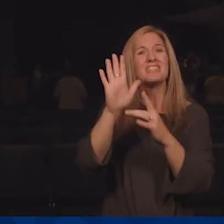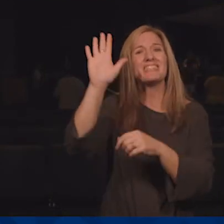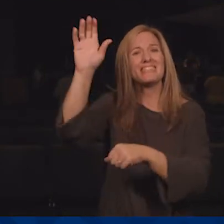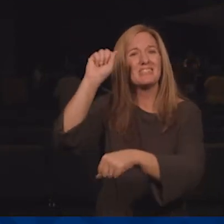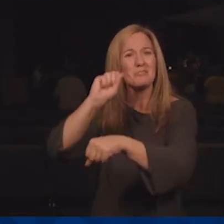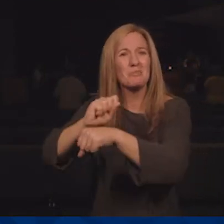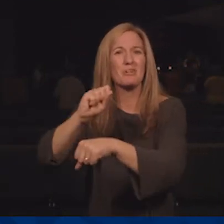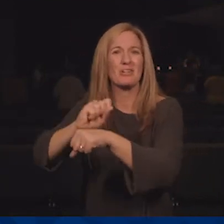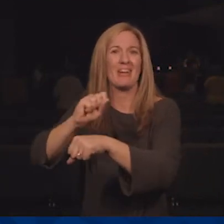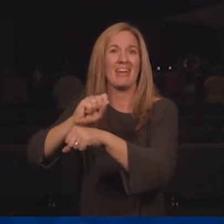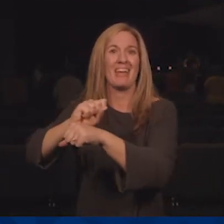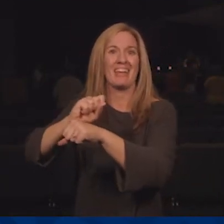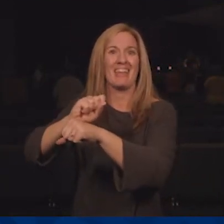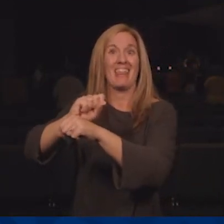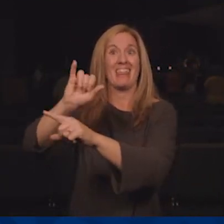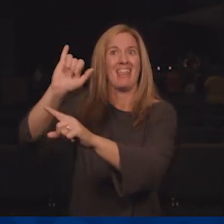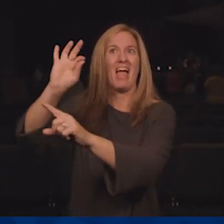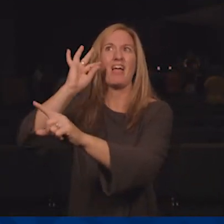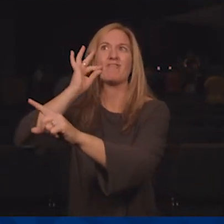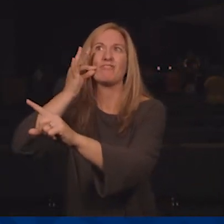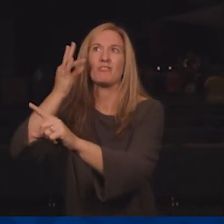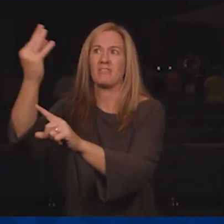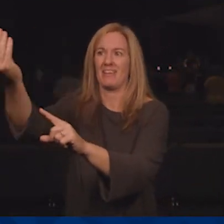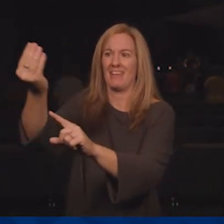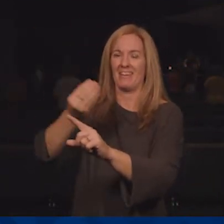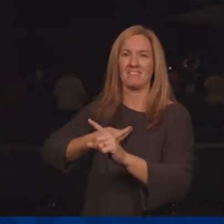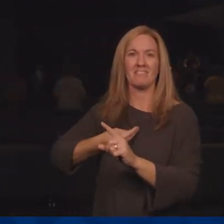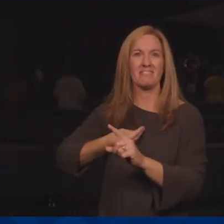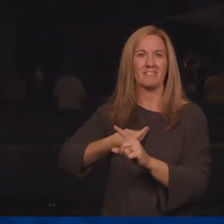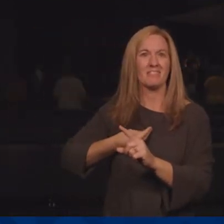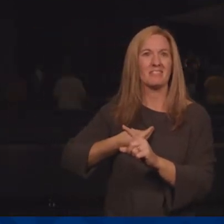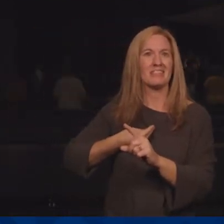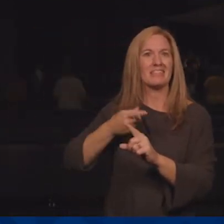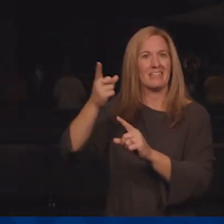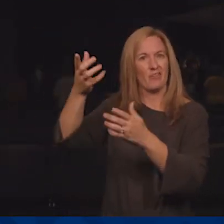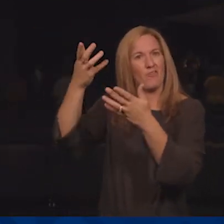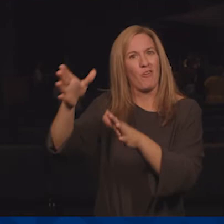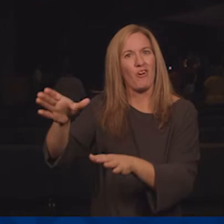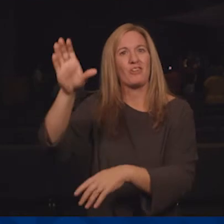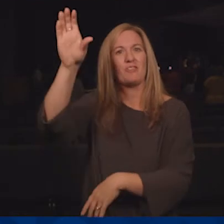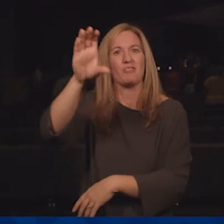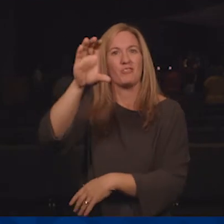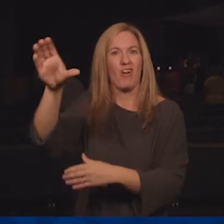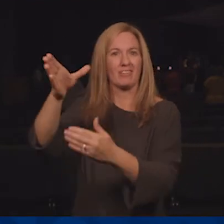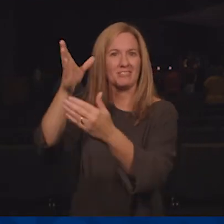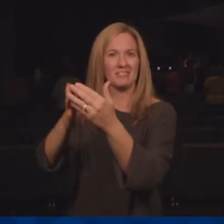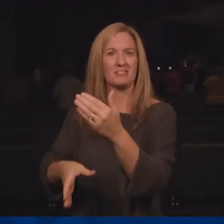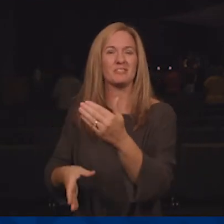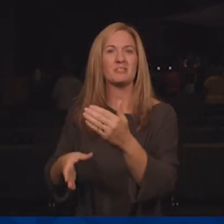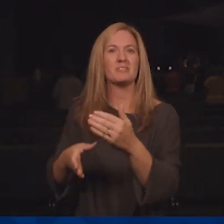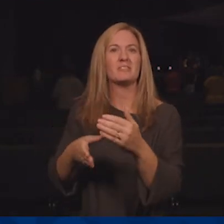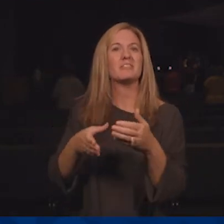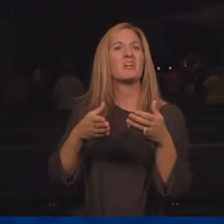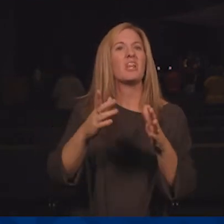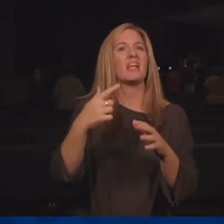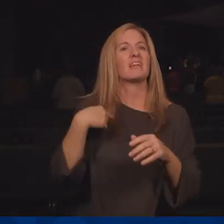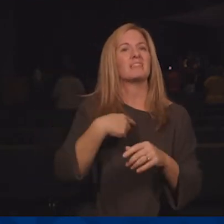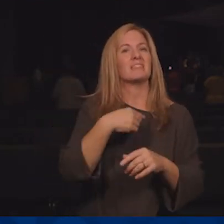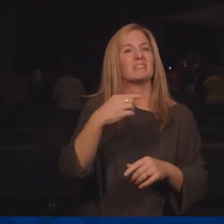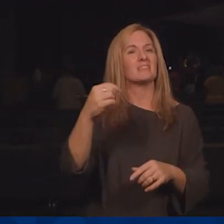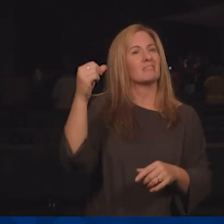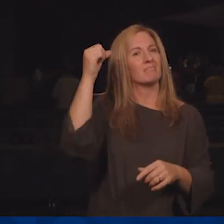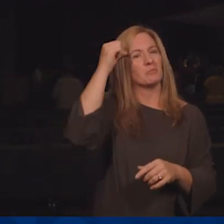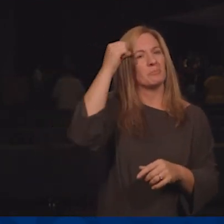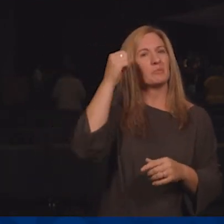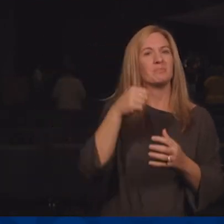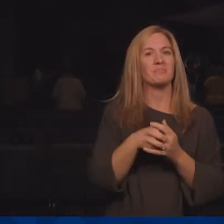has already done on the cross. So let us remember that. And as we take the elements